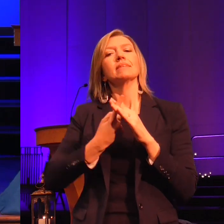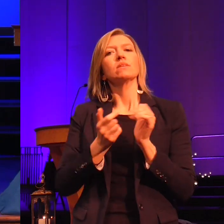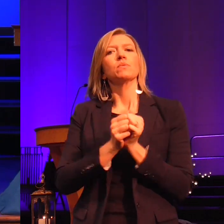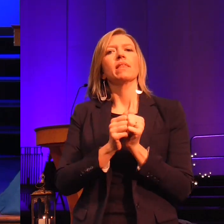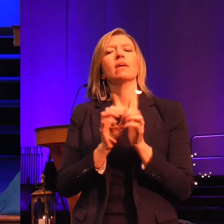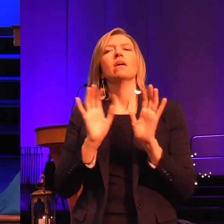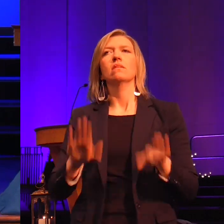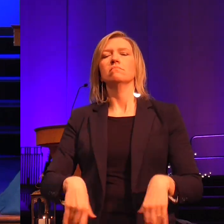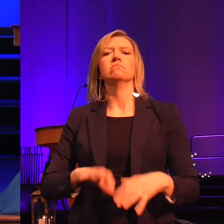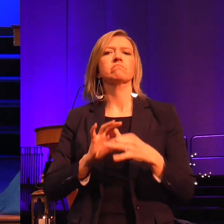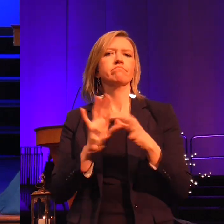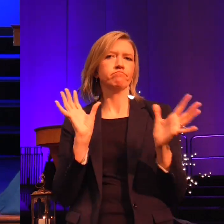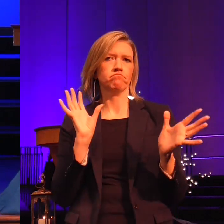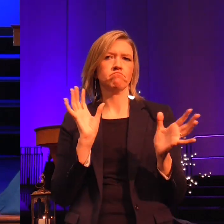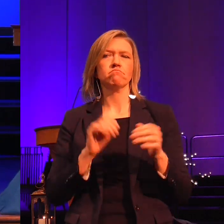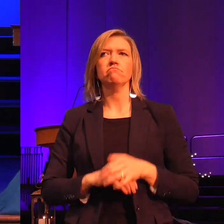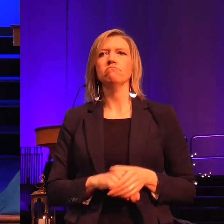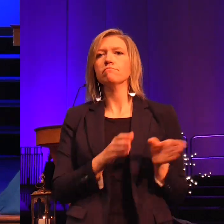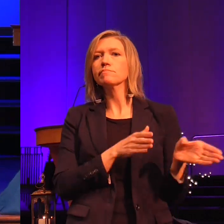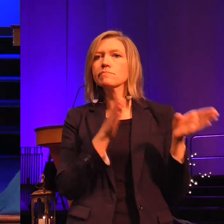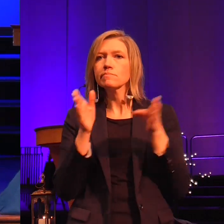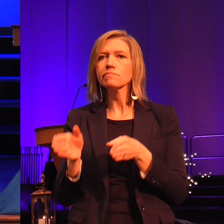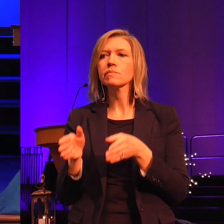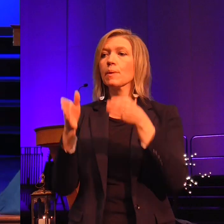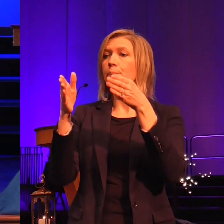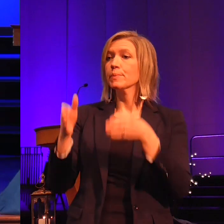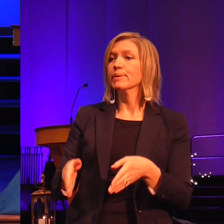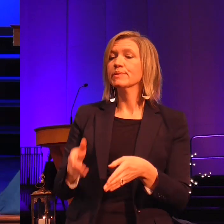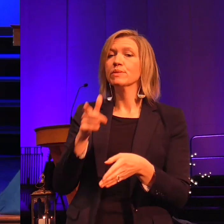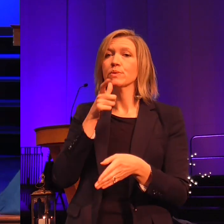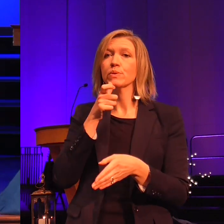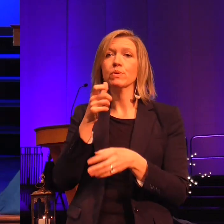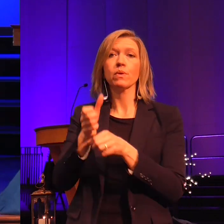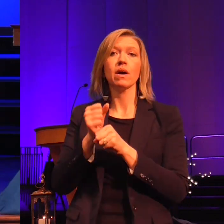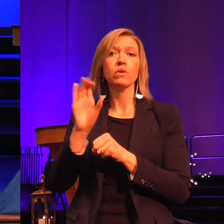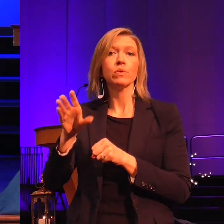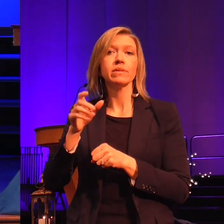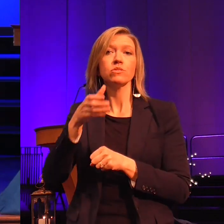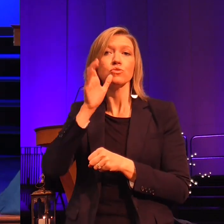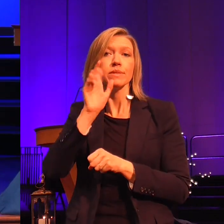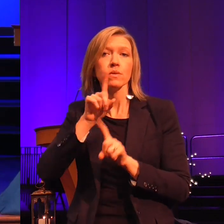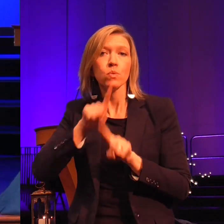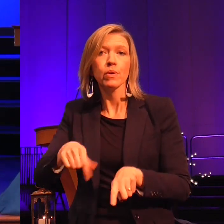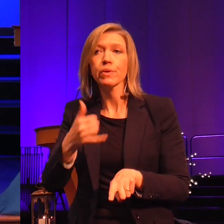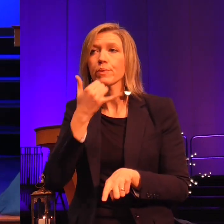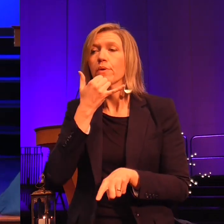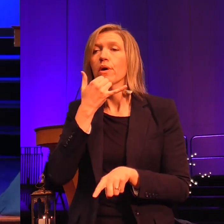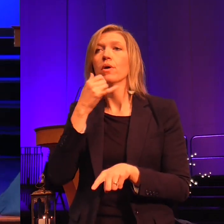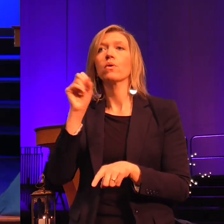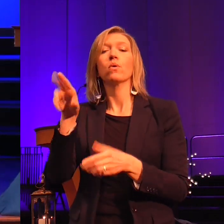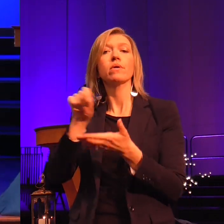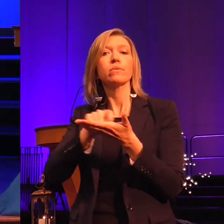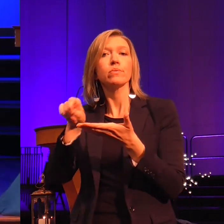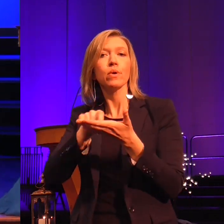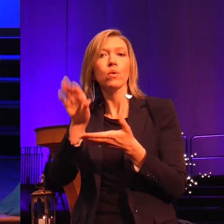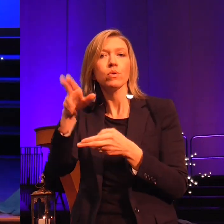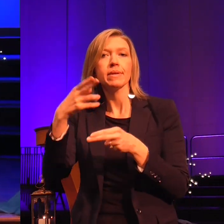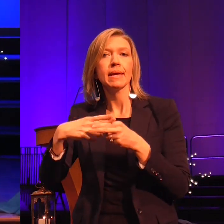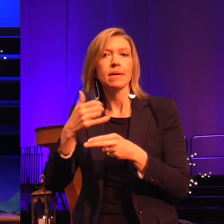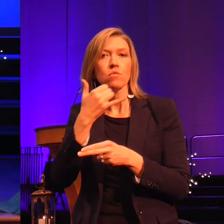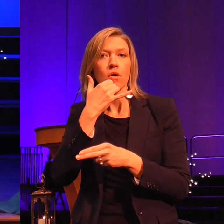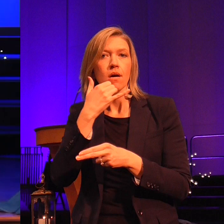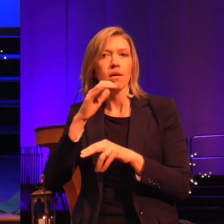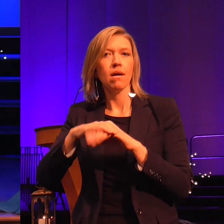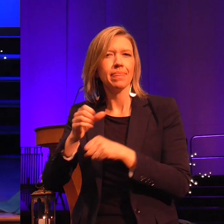go. Forgiving the person who got your drink order wrong or put your name wrong on your cup at your favorite